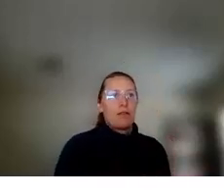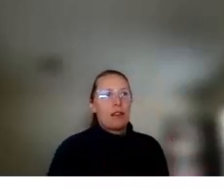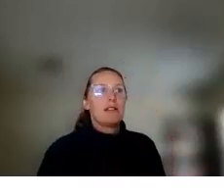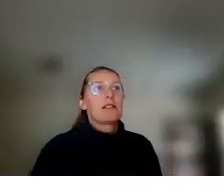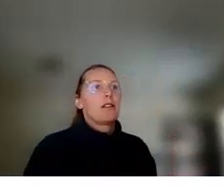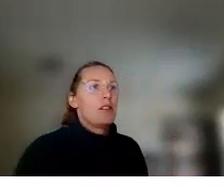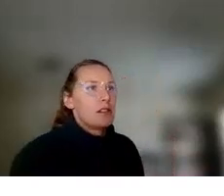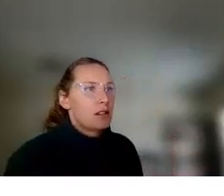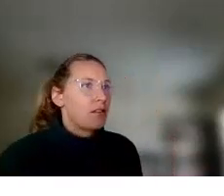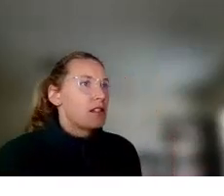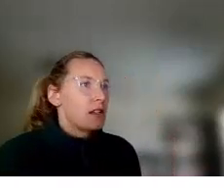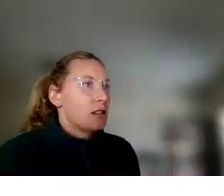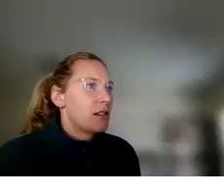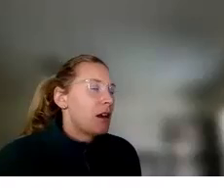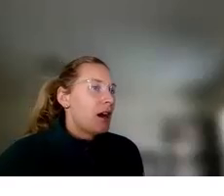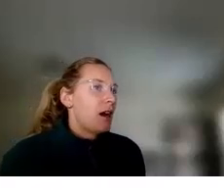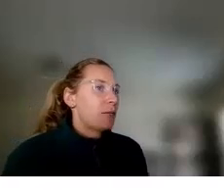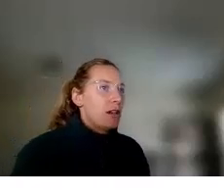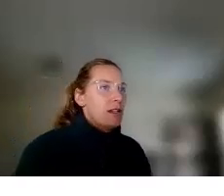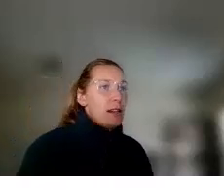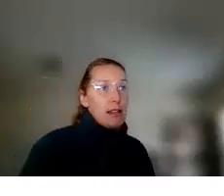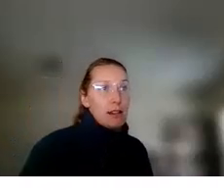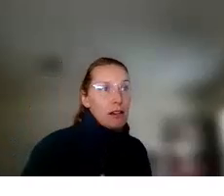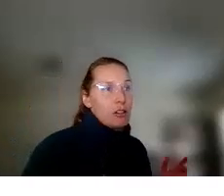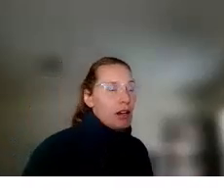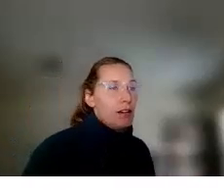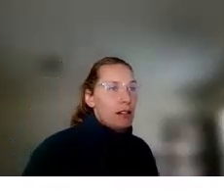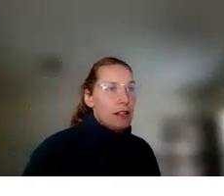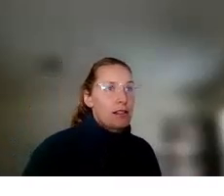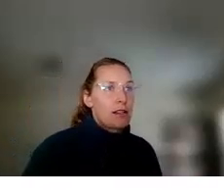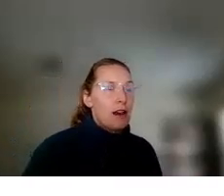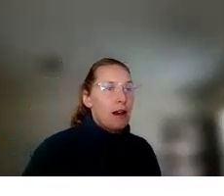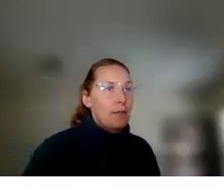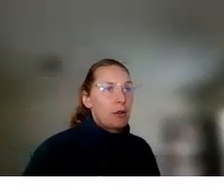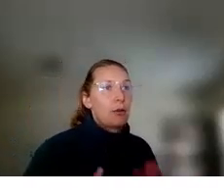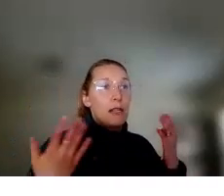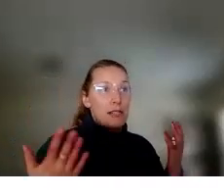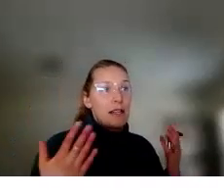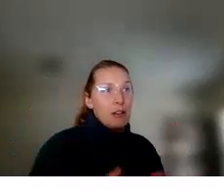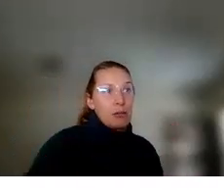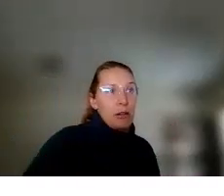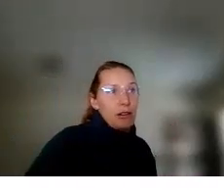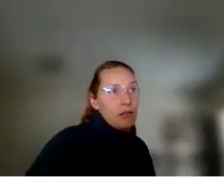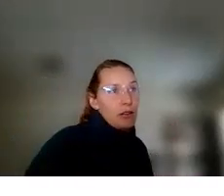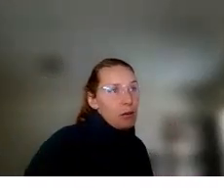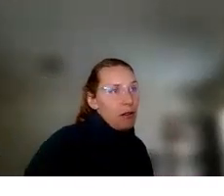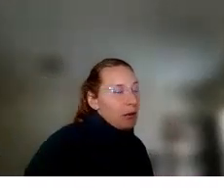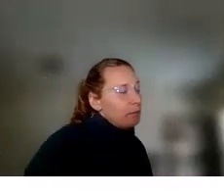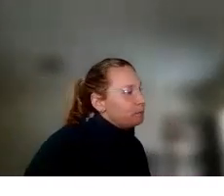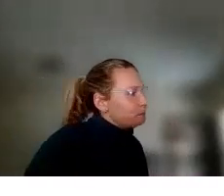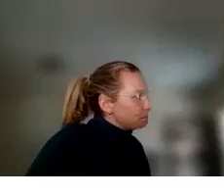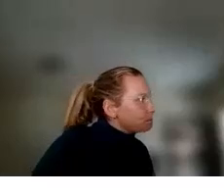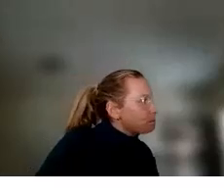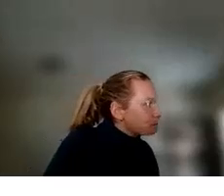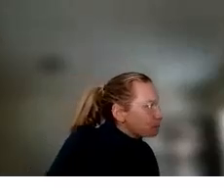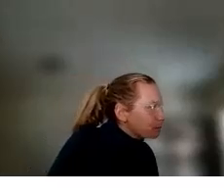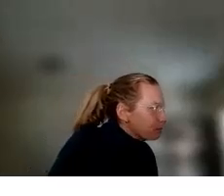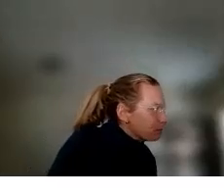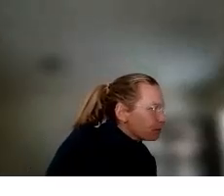any number of these services could indicate that a child needs or meets eligibility for this waiver.